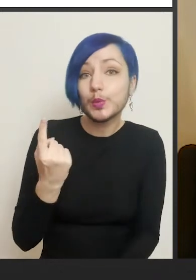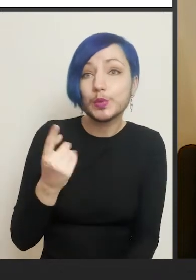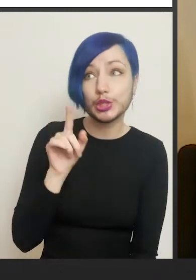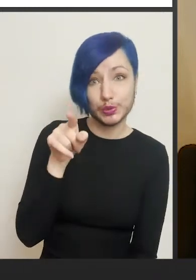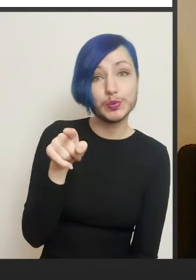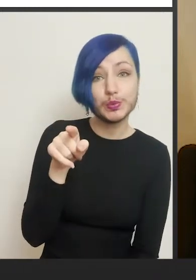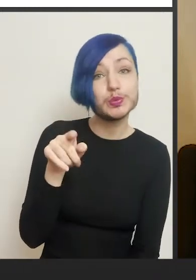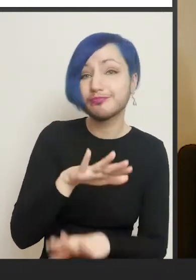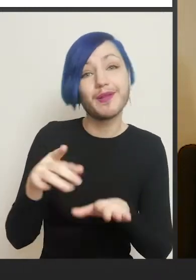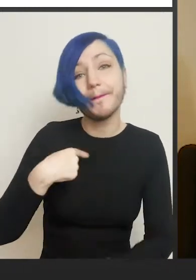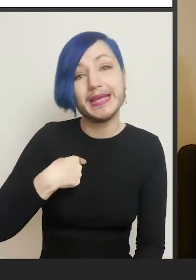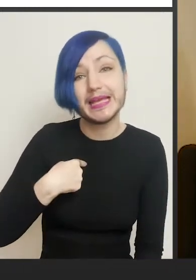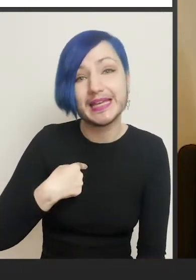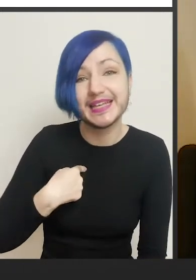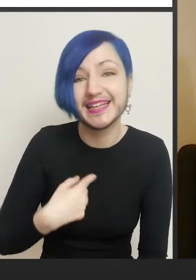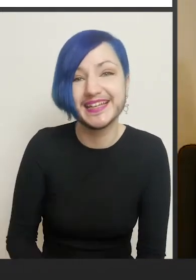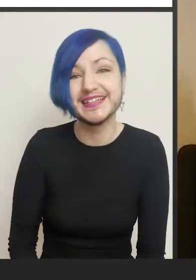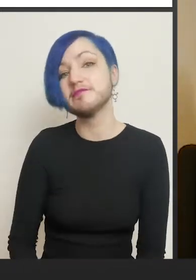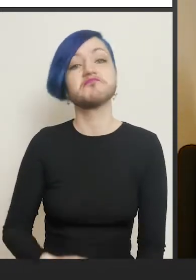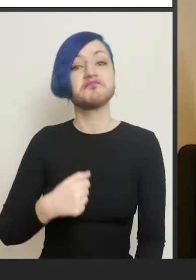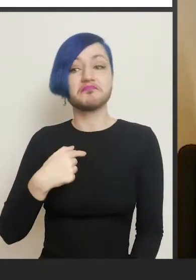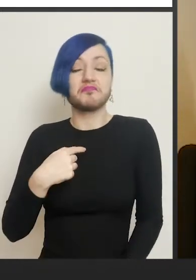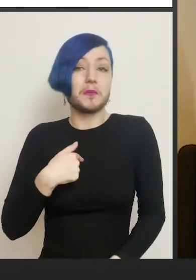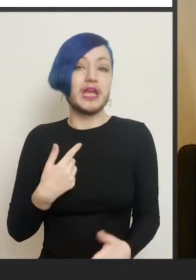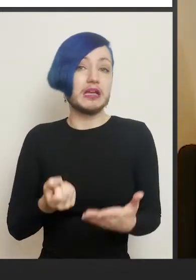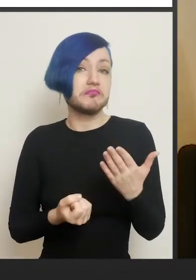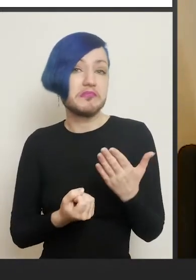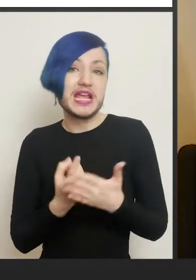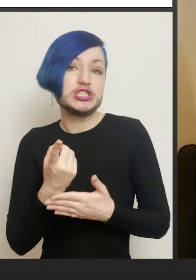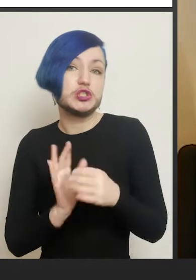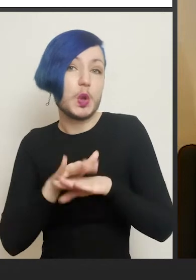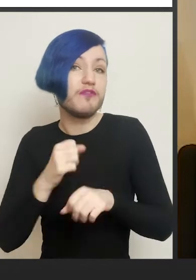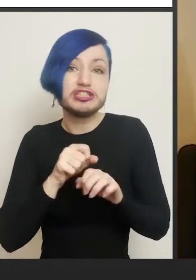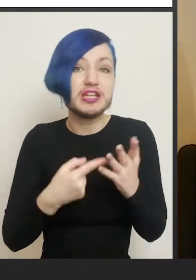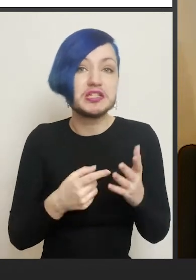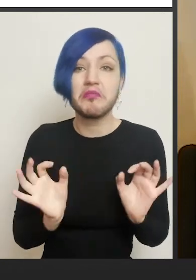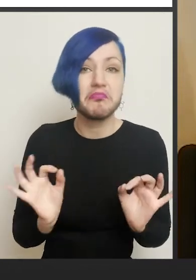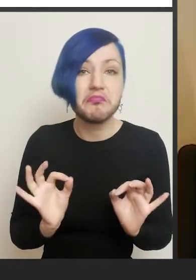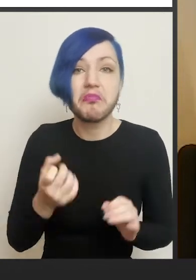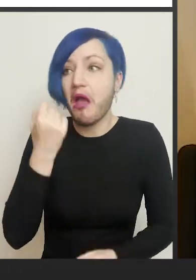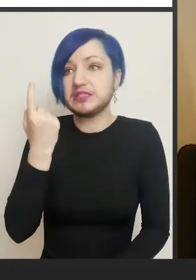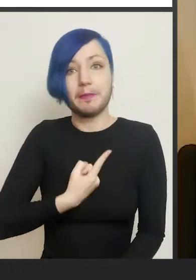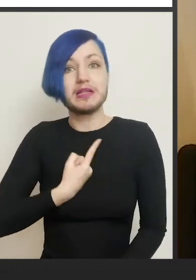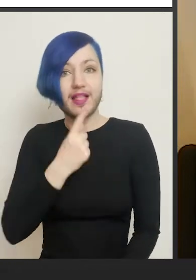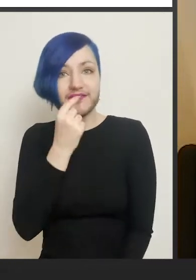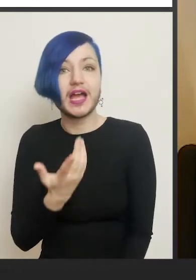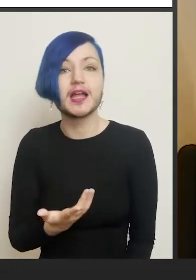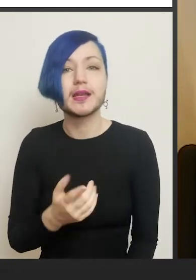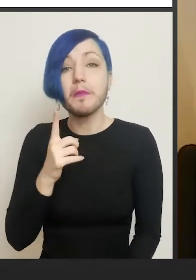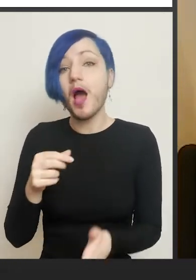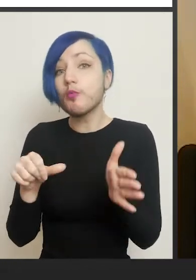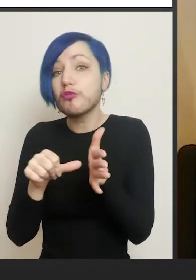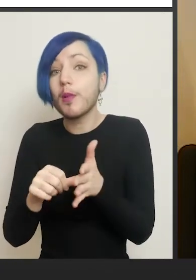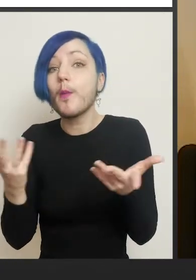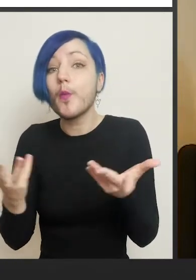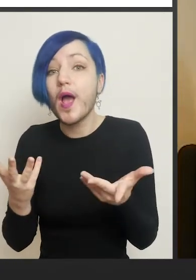that's not me. I don't have an issue with my gender and who I am as a person. The issue